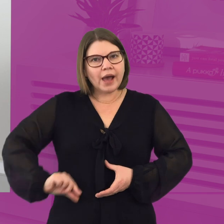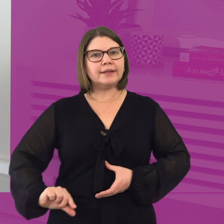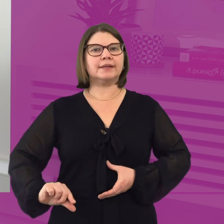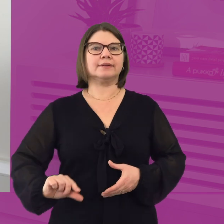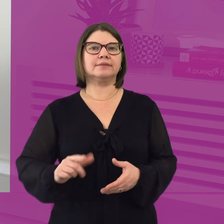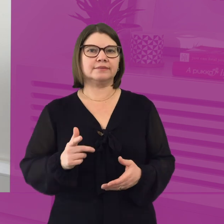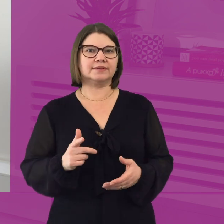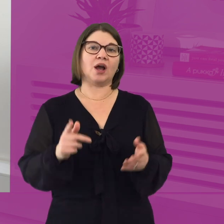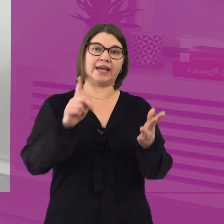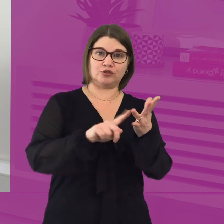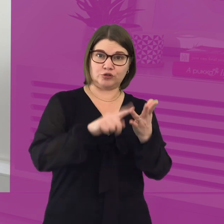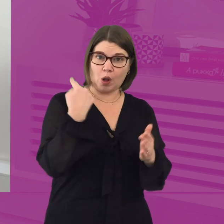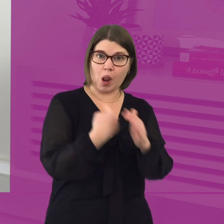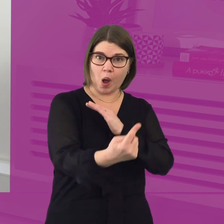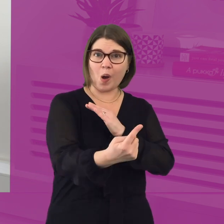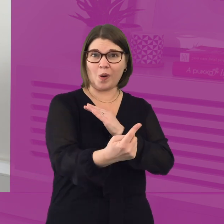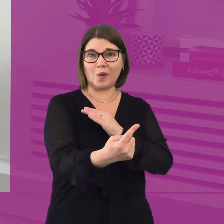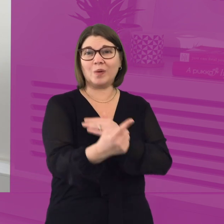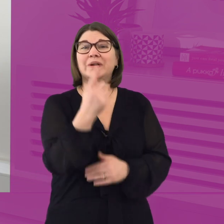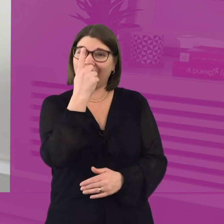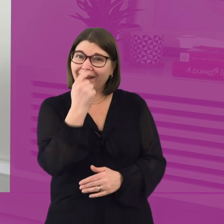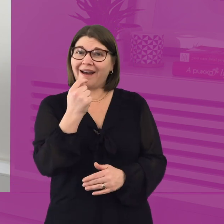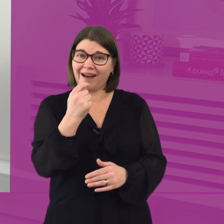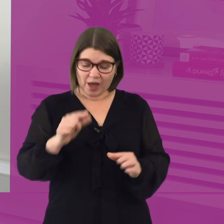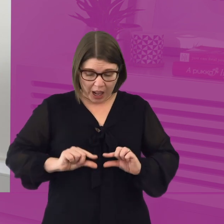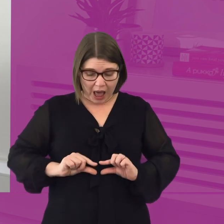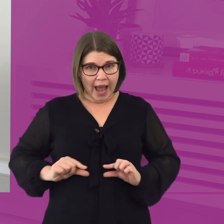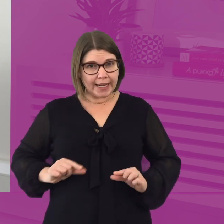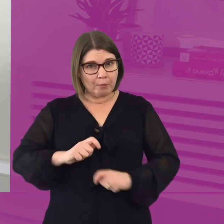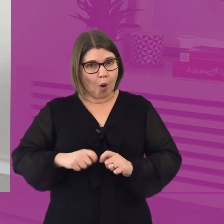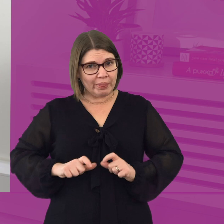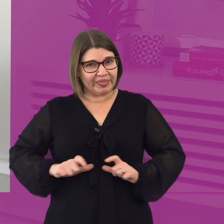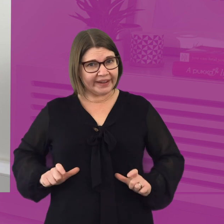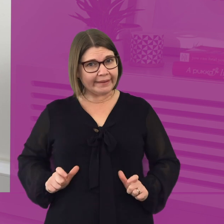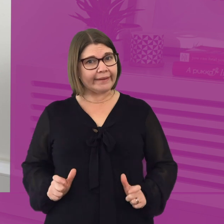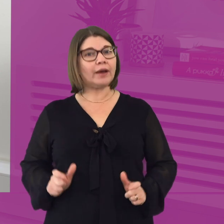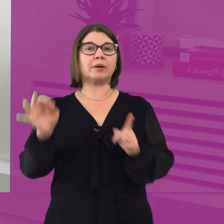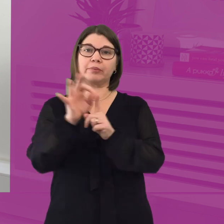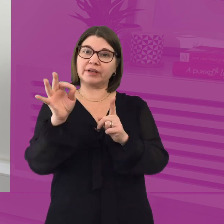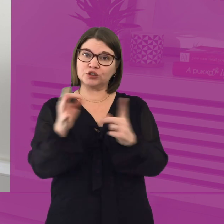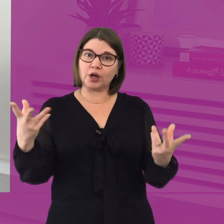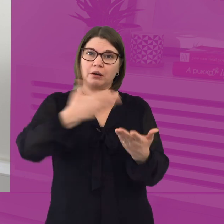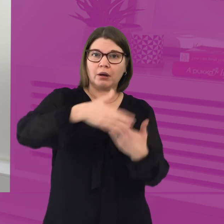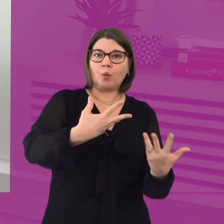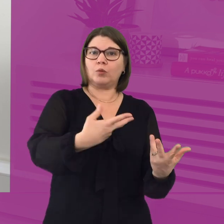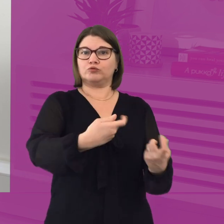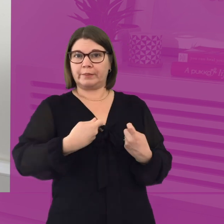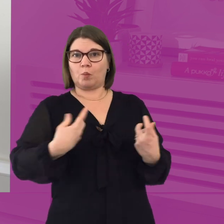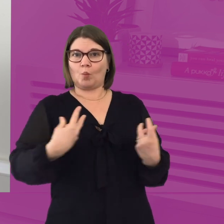take estrogen by itself and you have a womb, it can thicken the womb lining, increasing your risk significantly of cancer of the